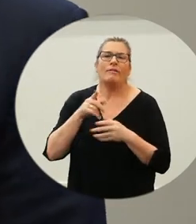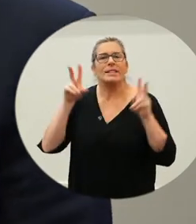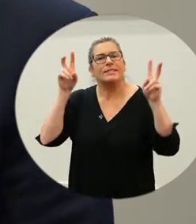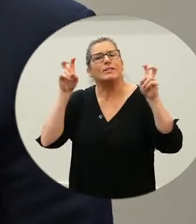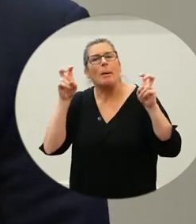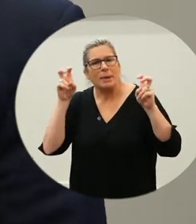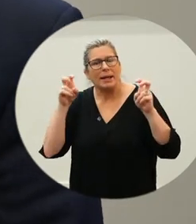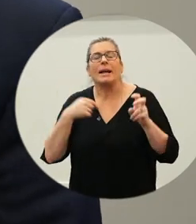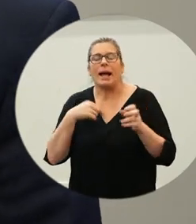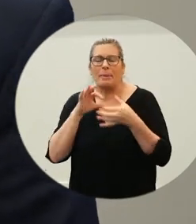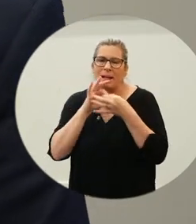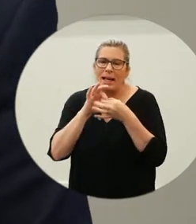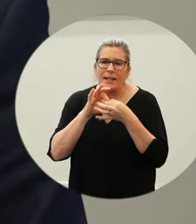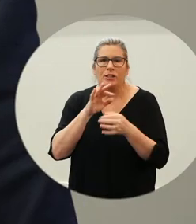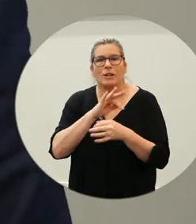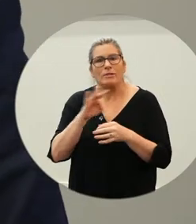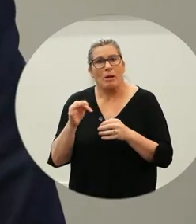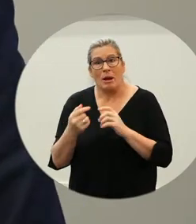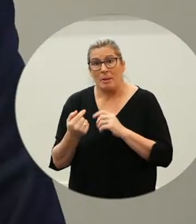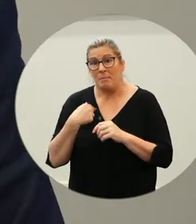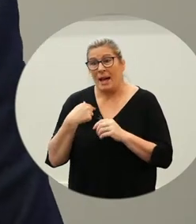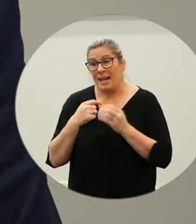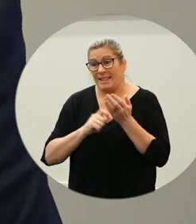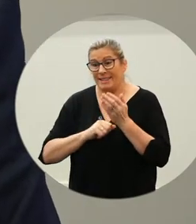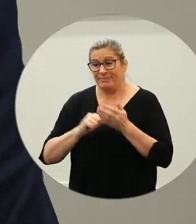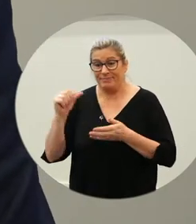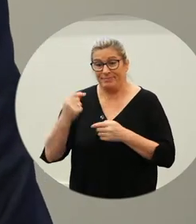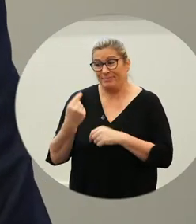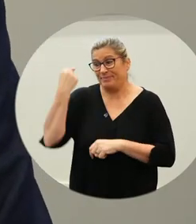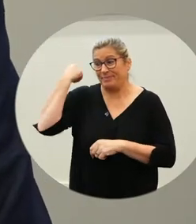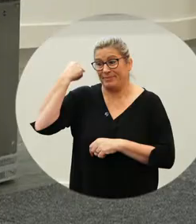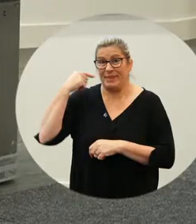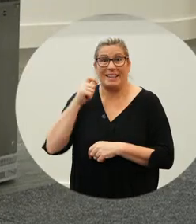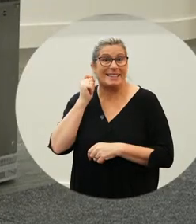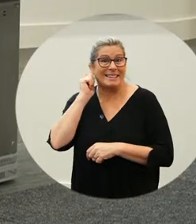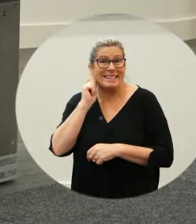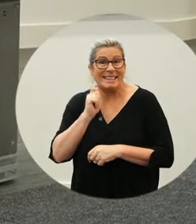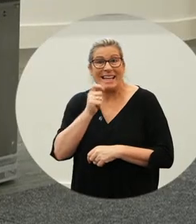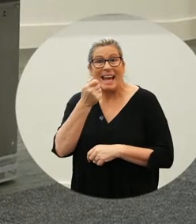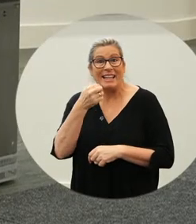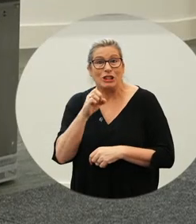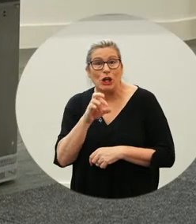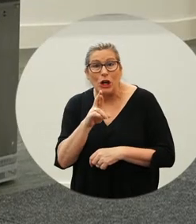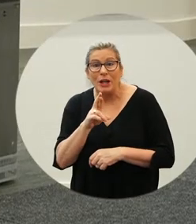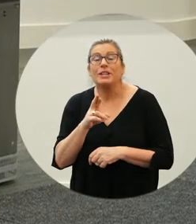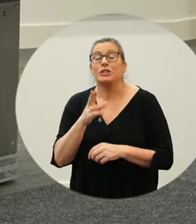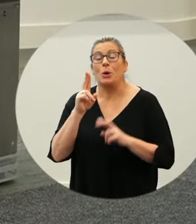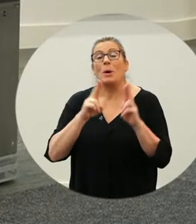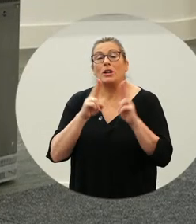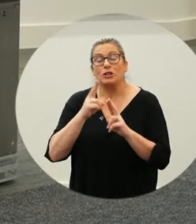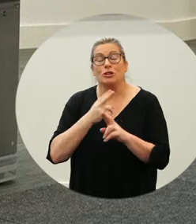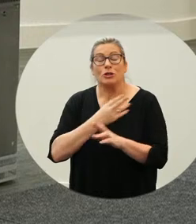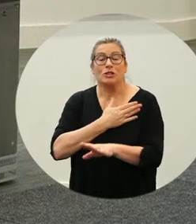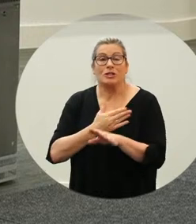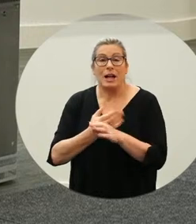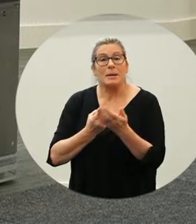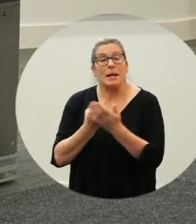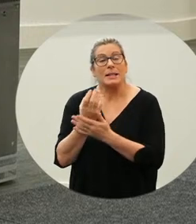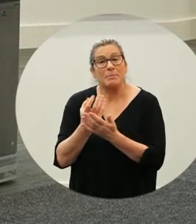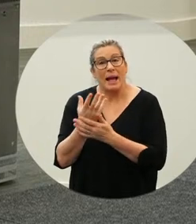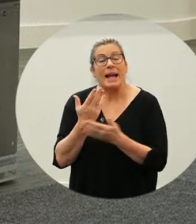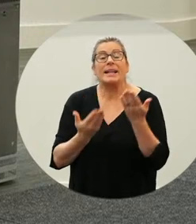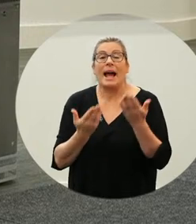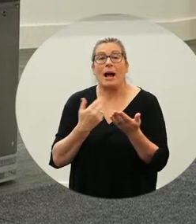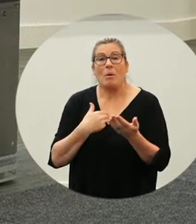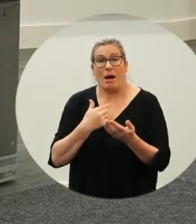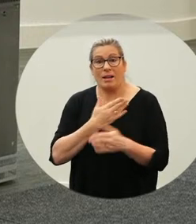engaged in really since my teenage years. So maybe I should start by explaining just a little bit about how I came